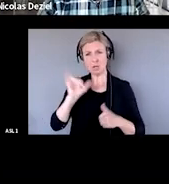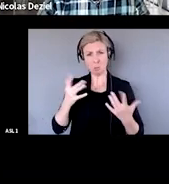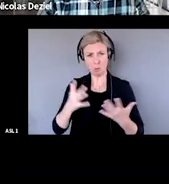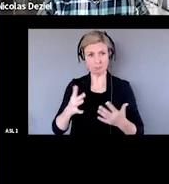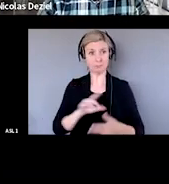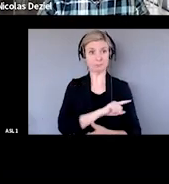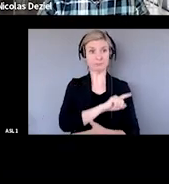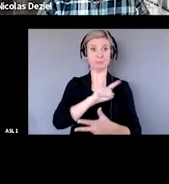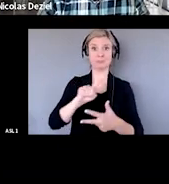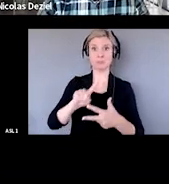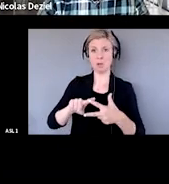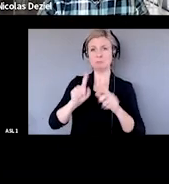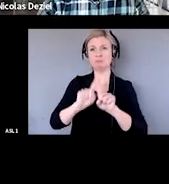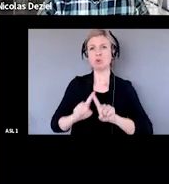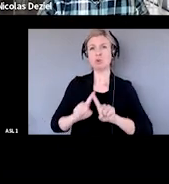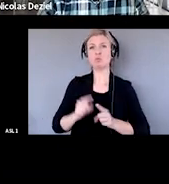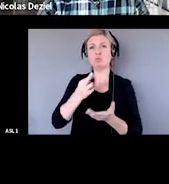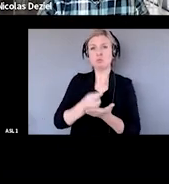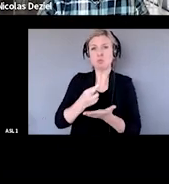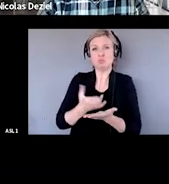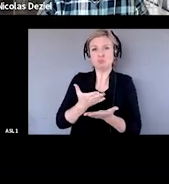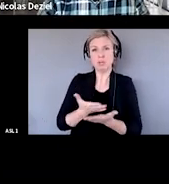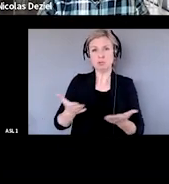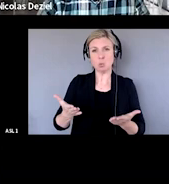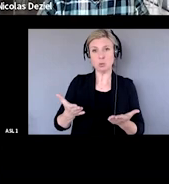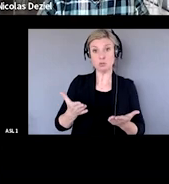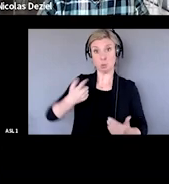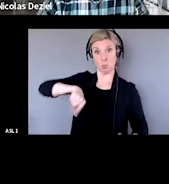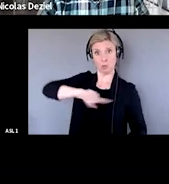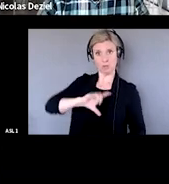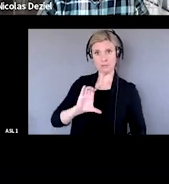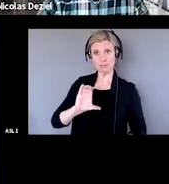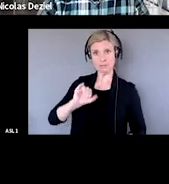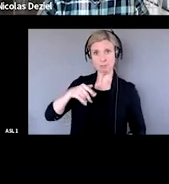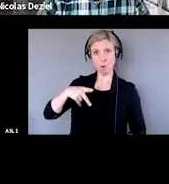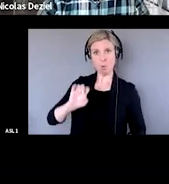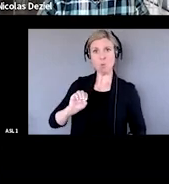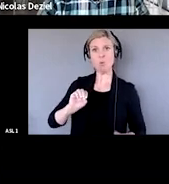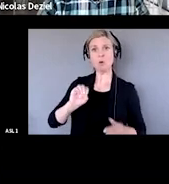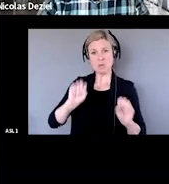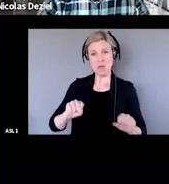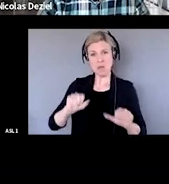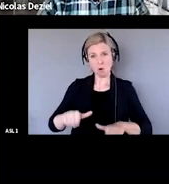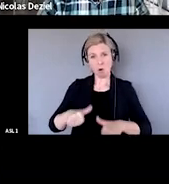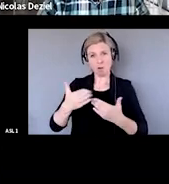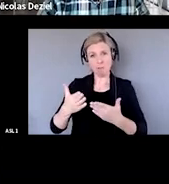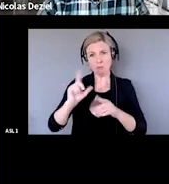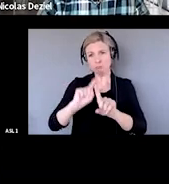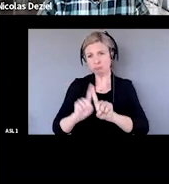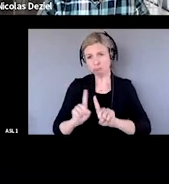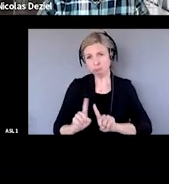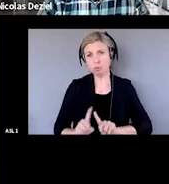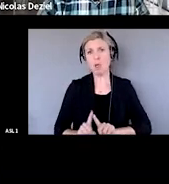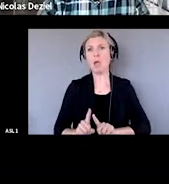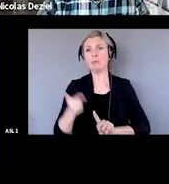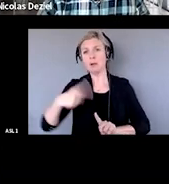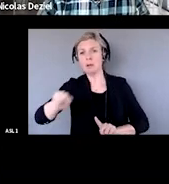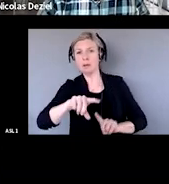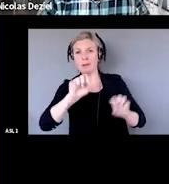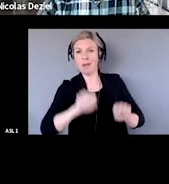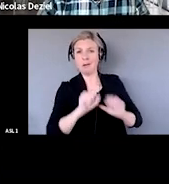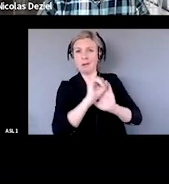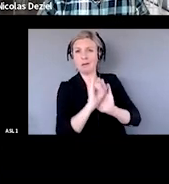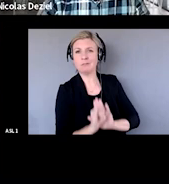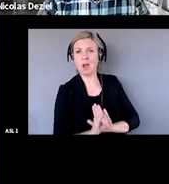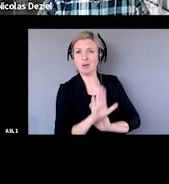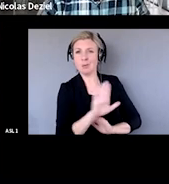that CIPO has to offer you in terms of learning about intellectual property and identifying your own IP, how you